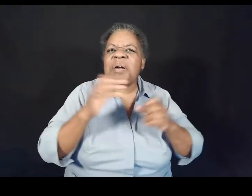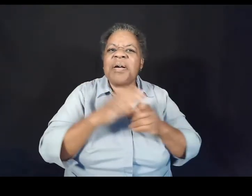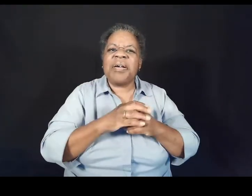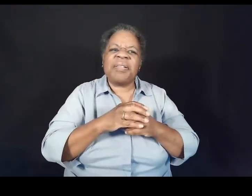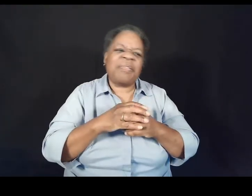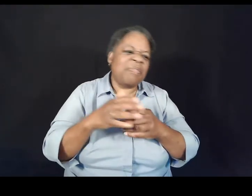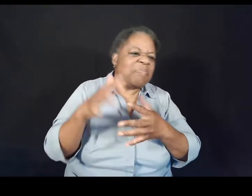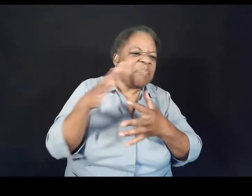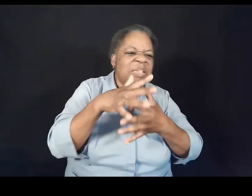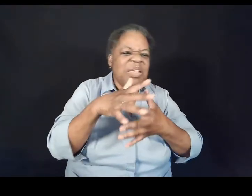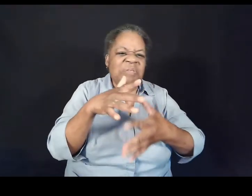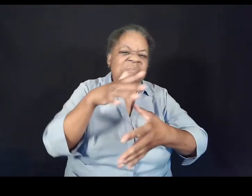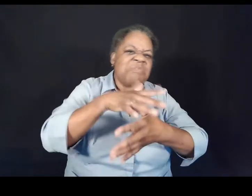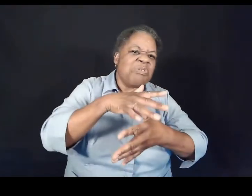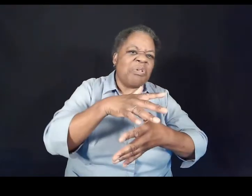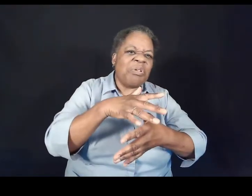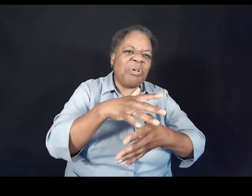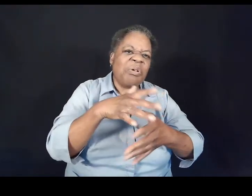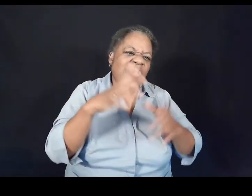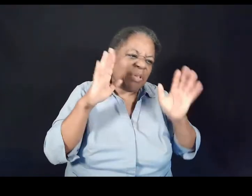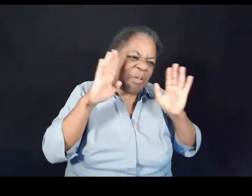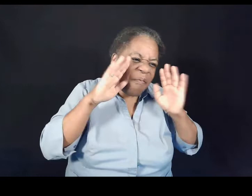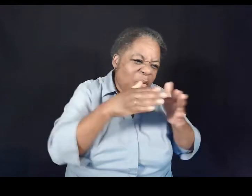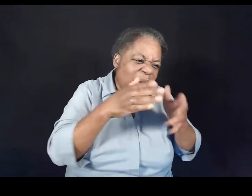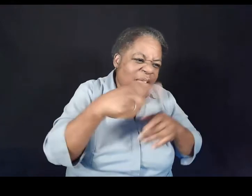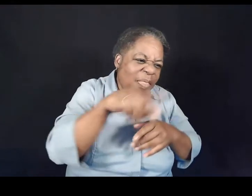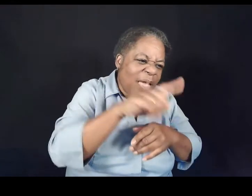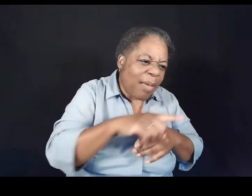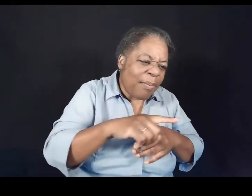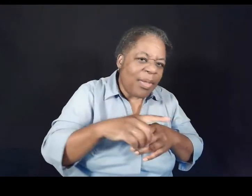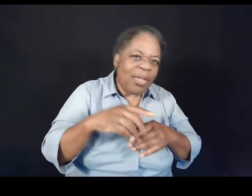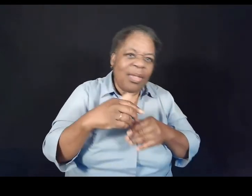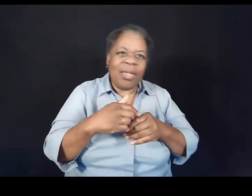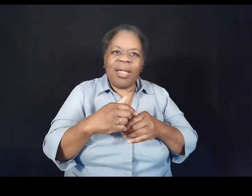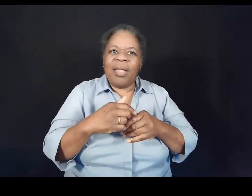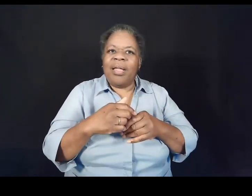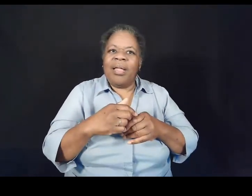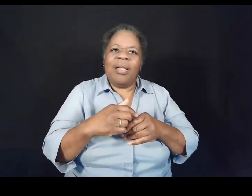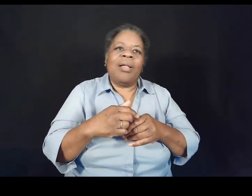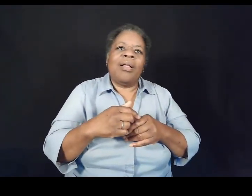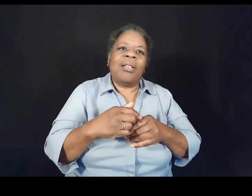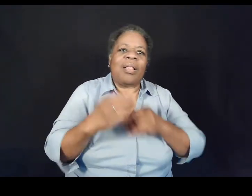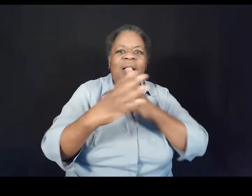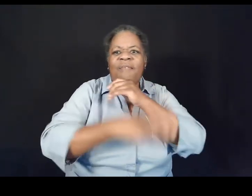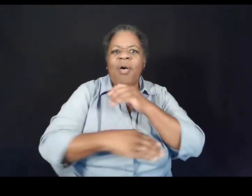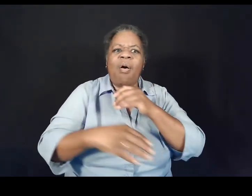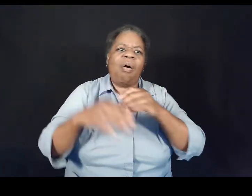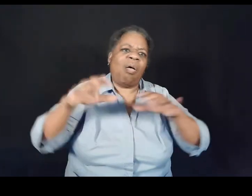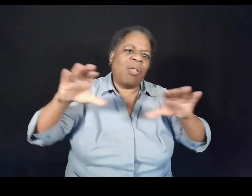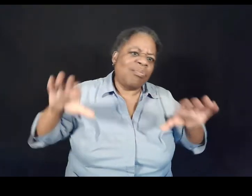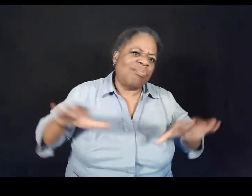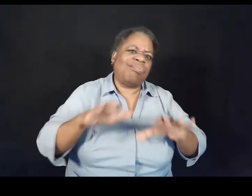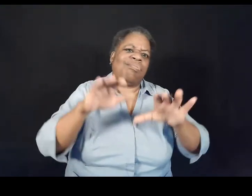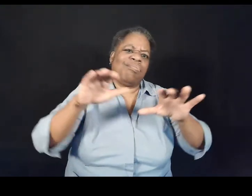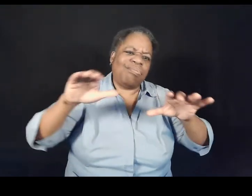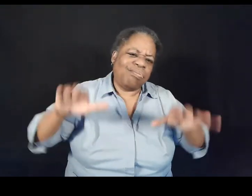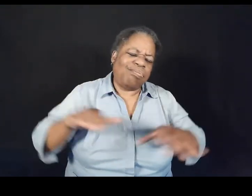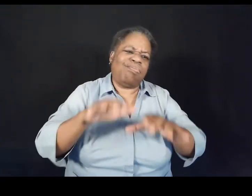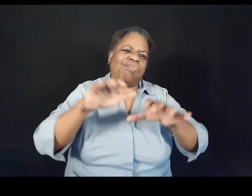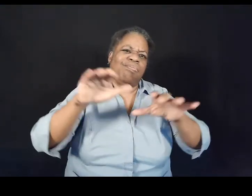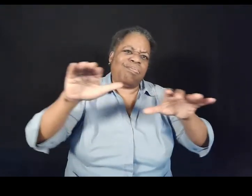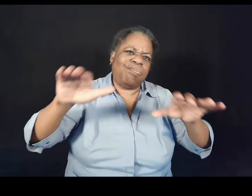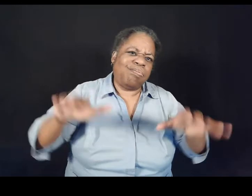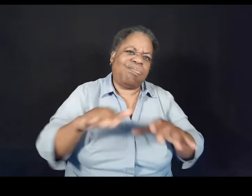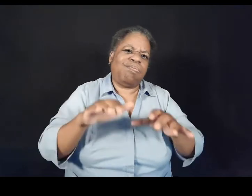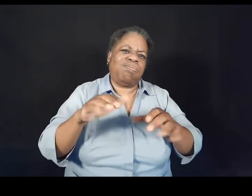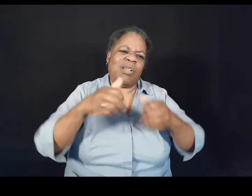seniors. But after knocking ourselves out all fall trying to win the winners over, we